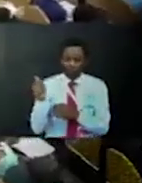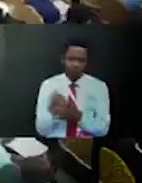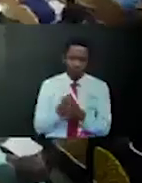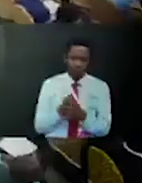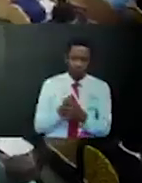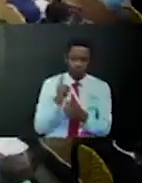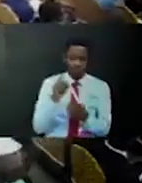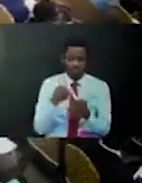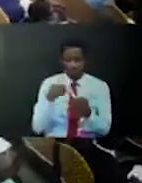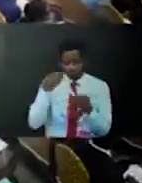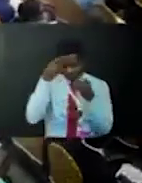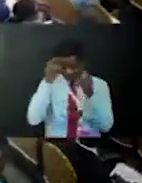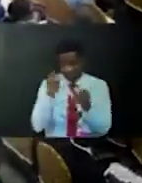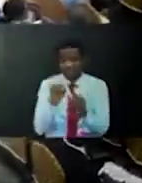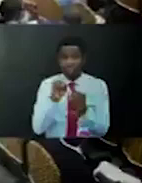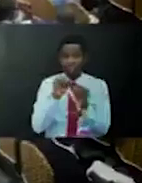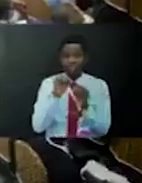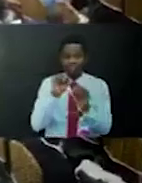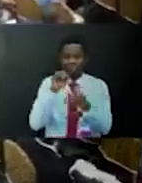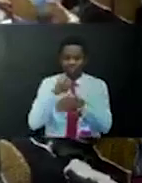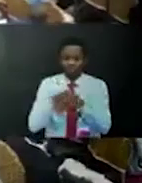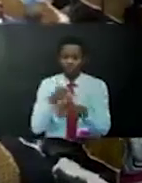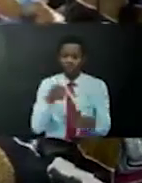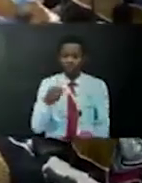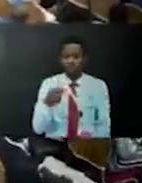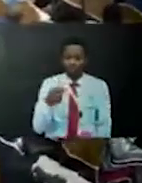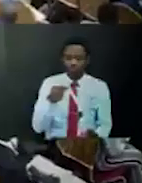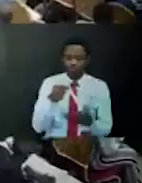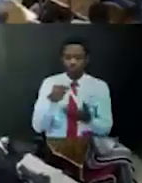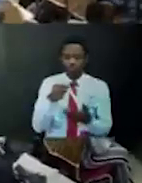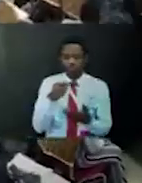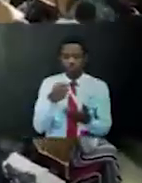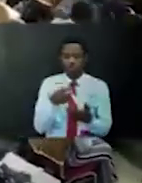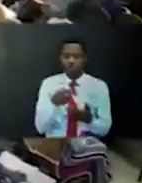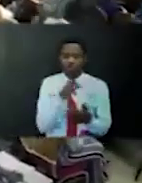And when I finished, I gave the space for people to ask questions.